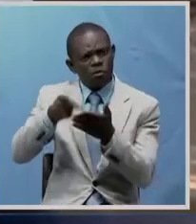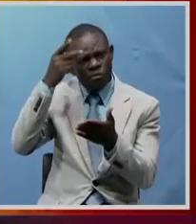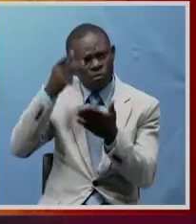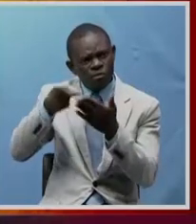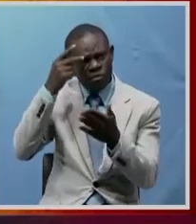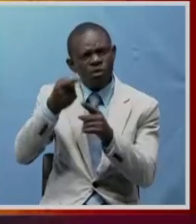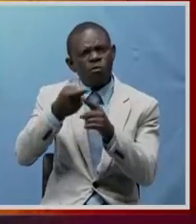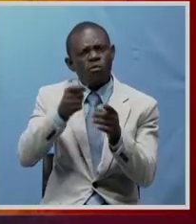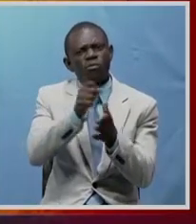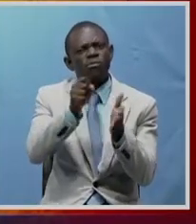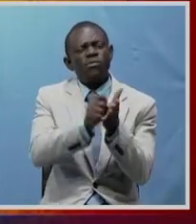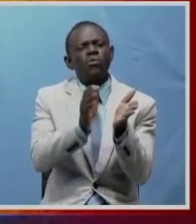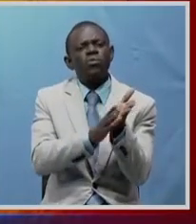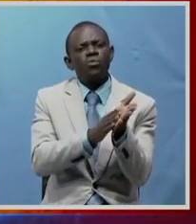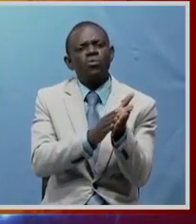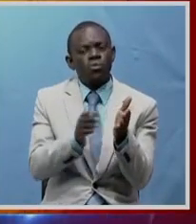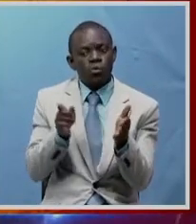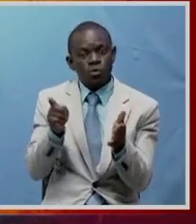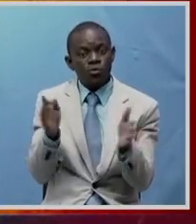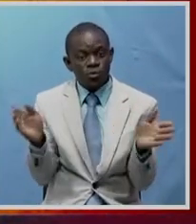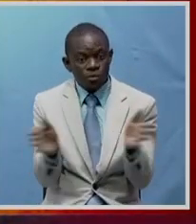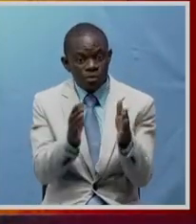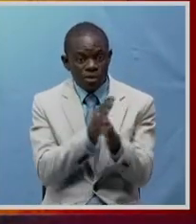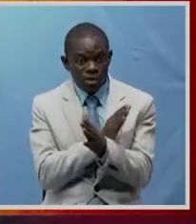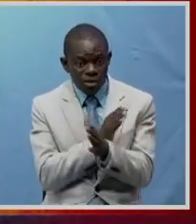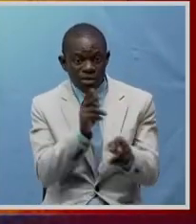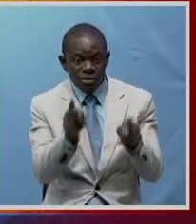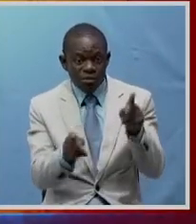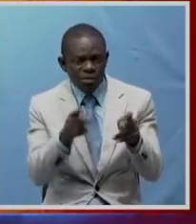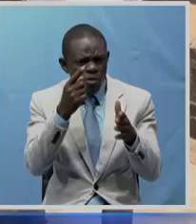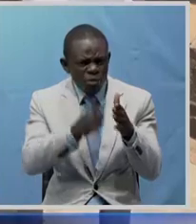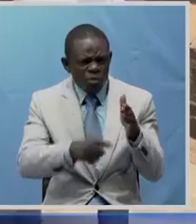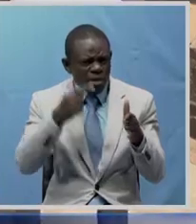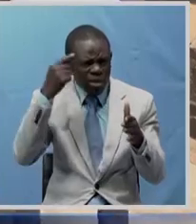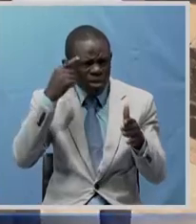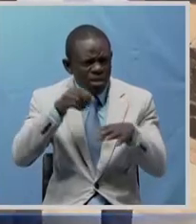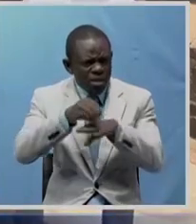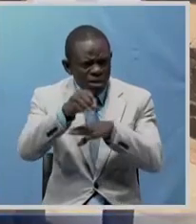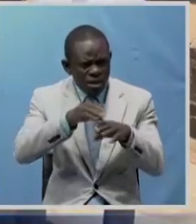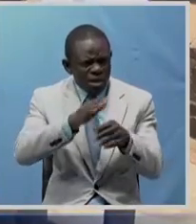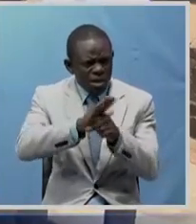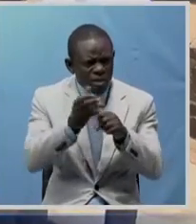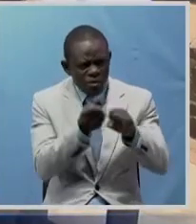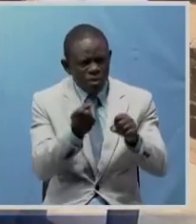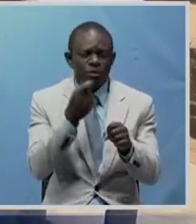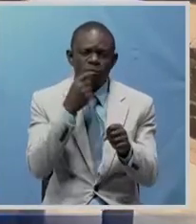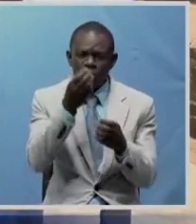School is urging Zambians to adhere to the COVID-19 health messages. Folks, no